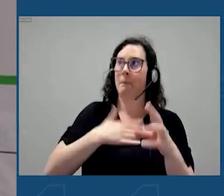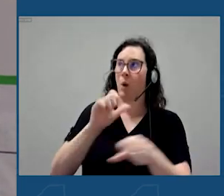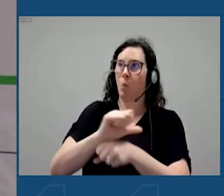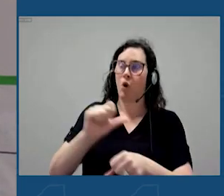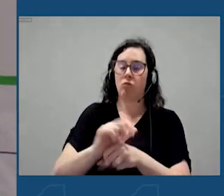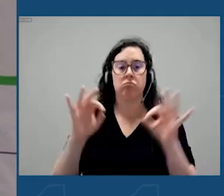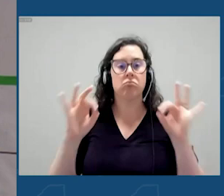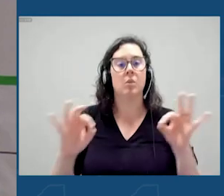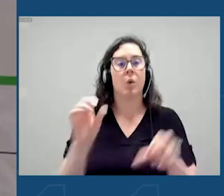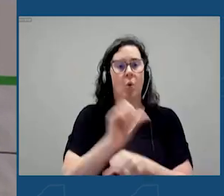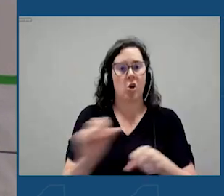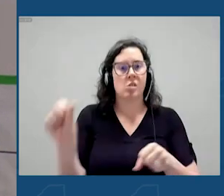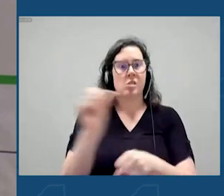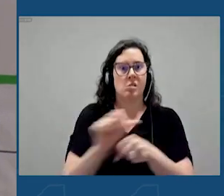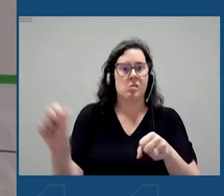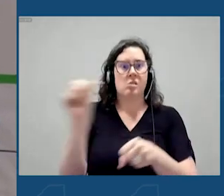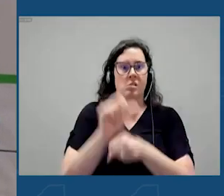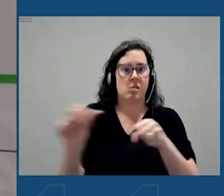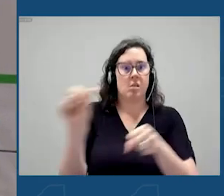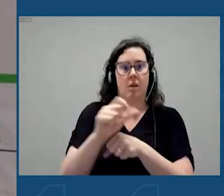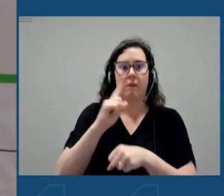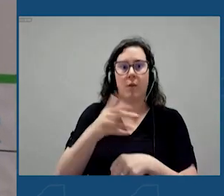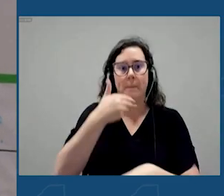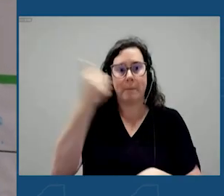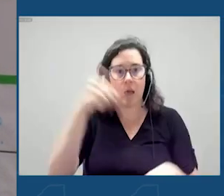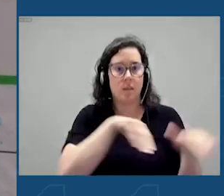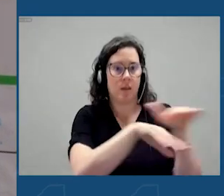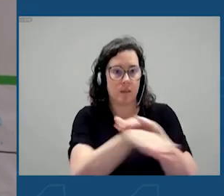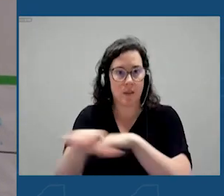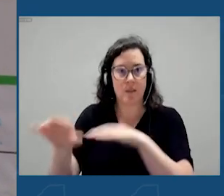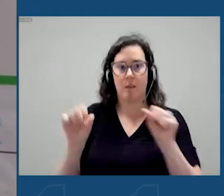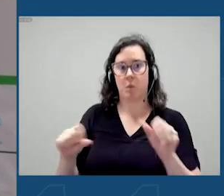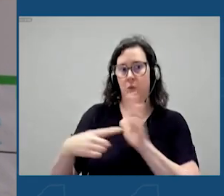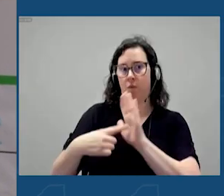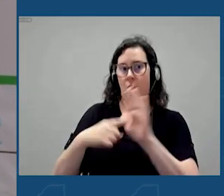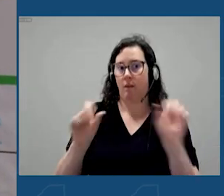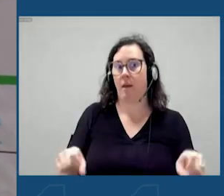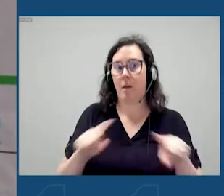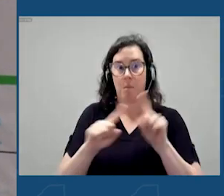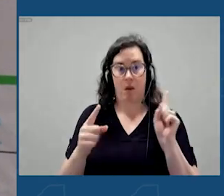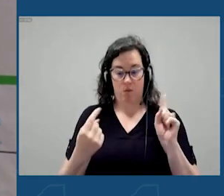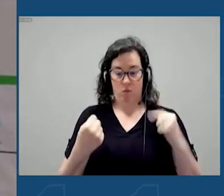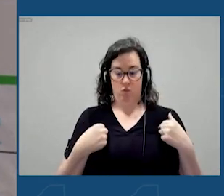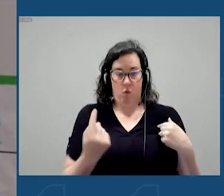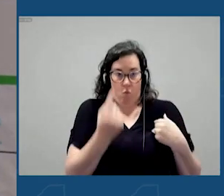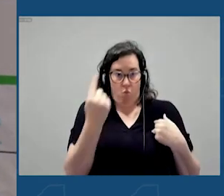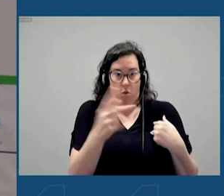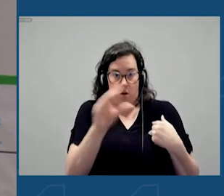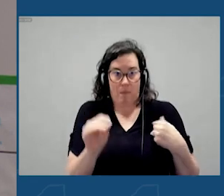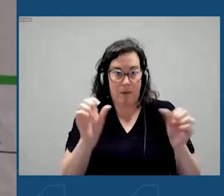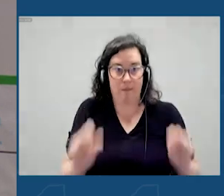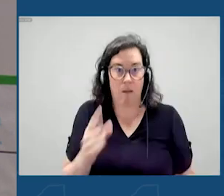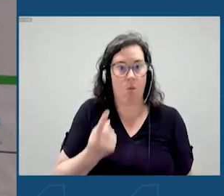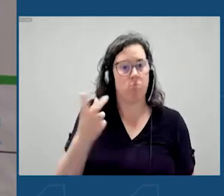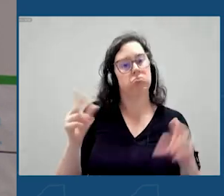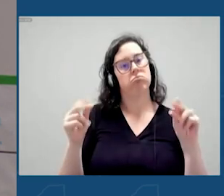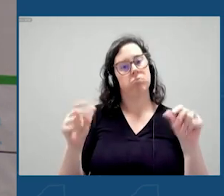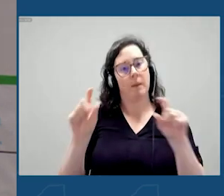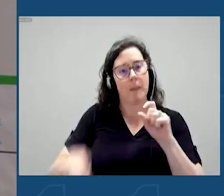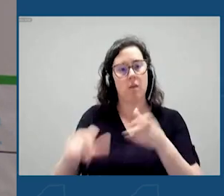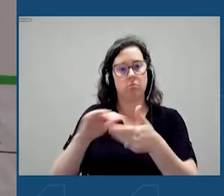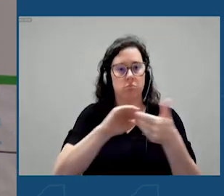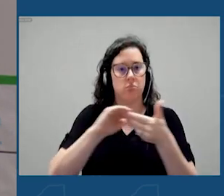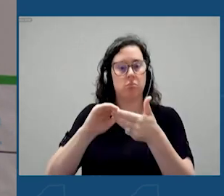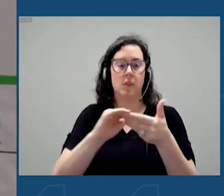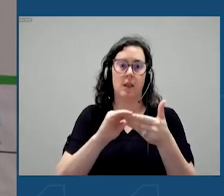provide access and affordability to as many families as we can, but this is not something that one organization or group can do by itself. And the child care crisis is